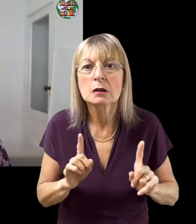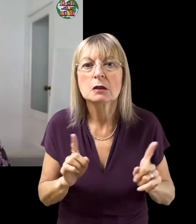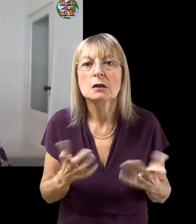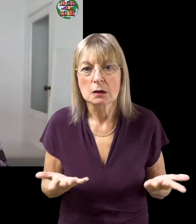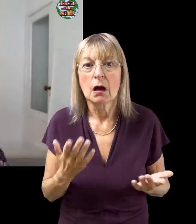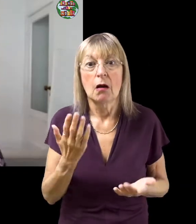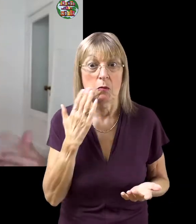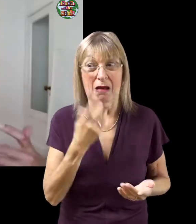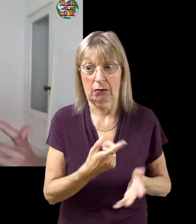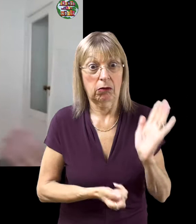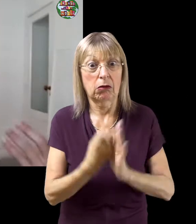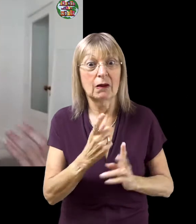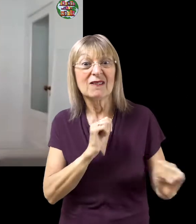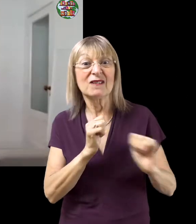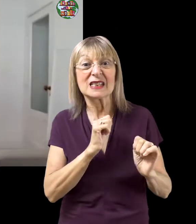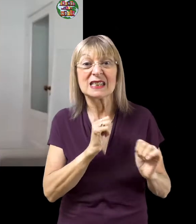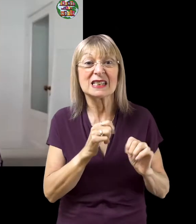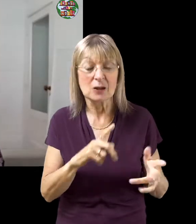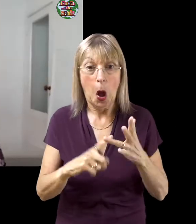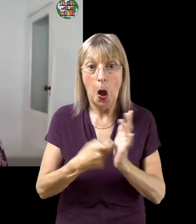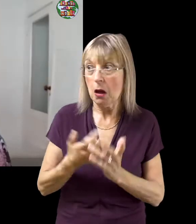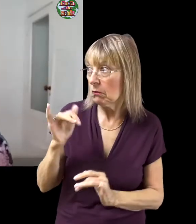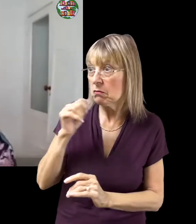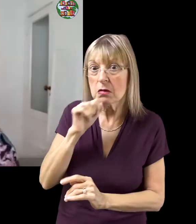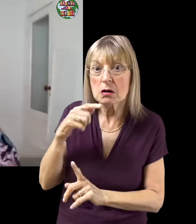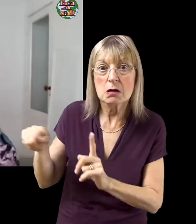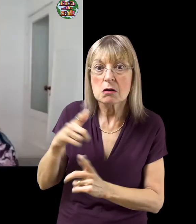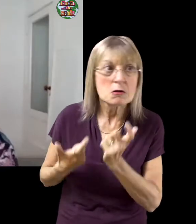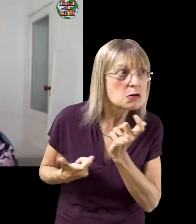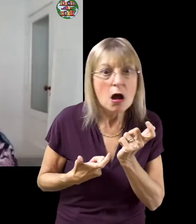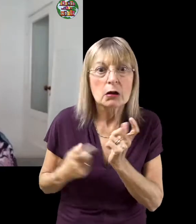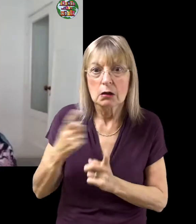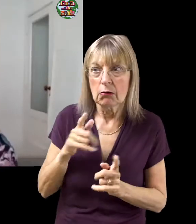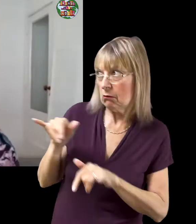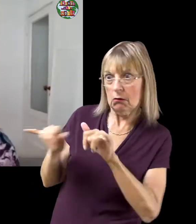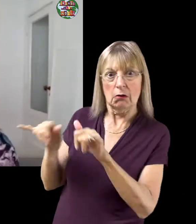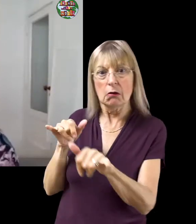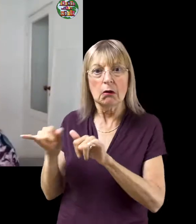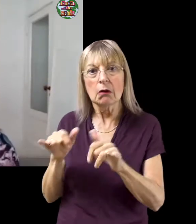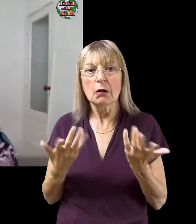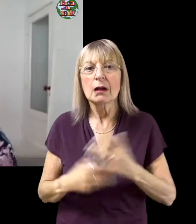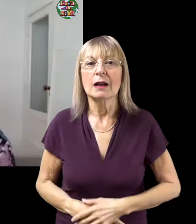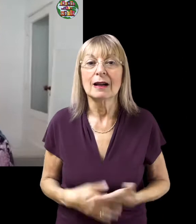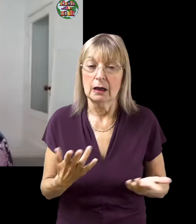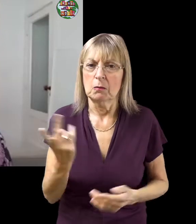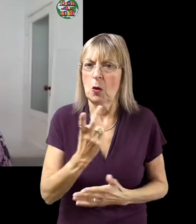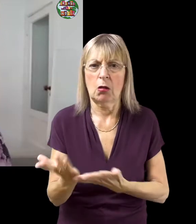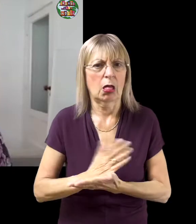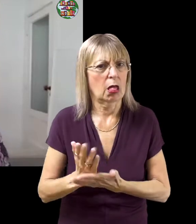will happen next, whether it's an epileptic seizure or whether it's guys with guns coming in. I